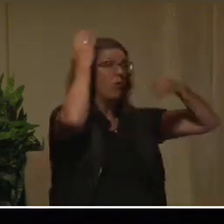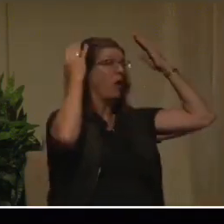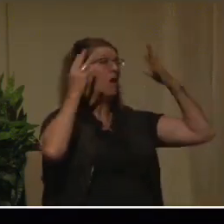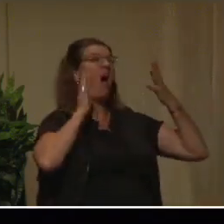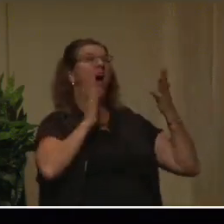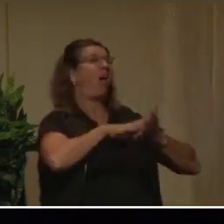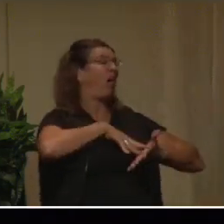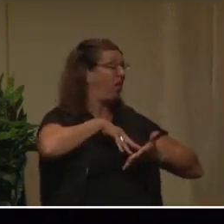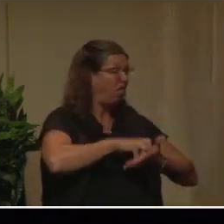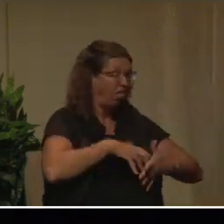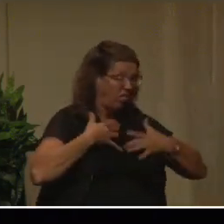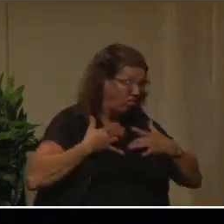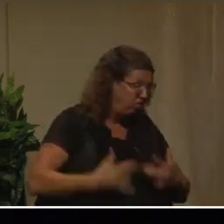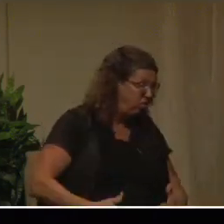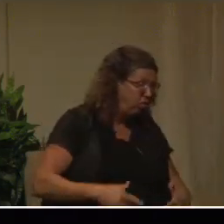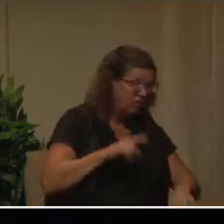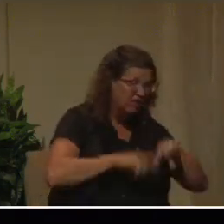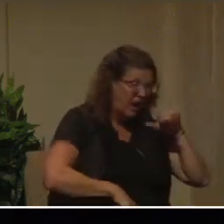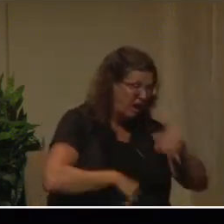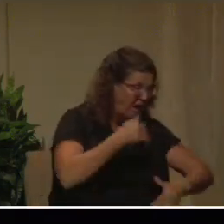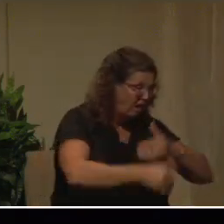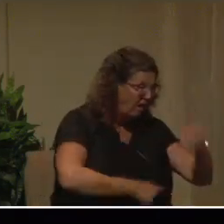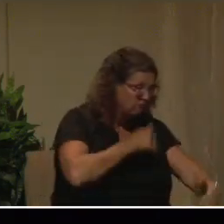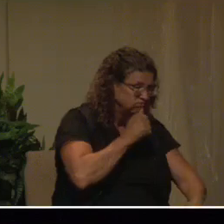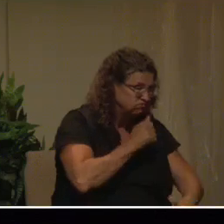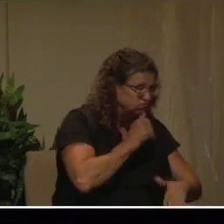life and depressed by life.